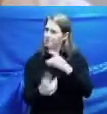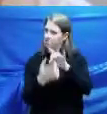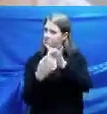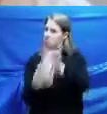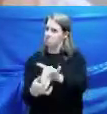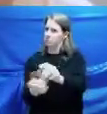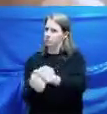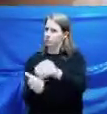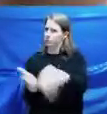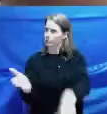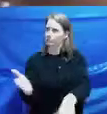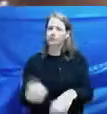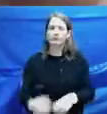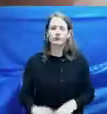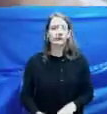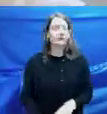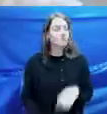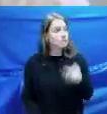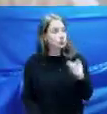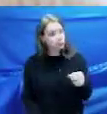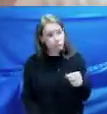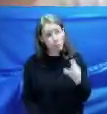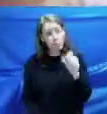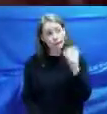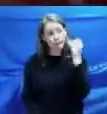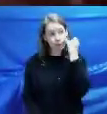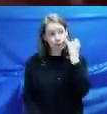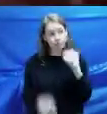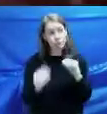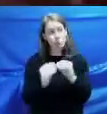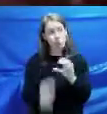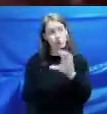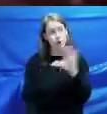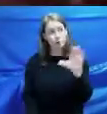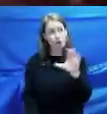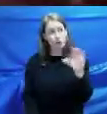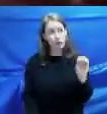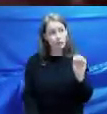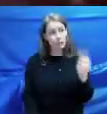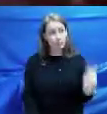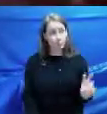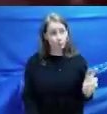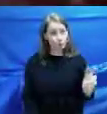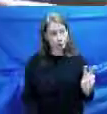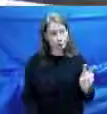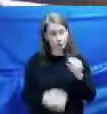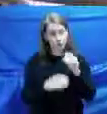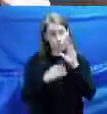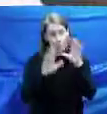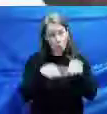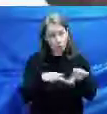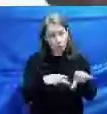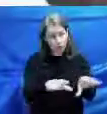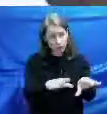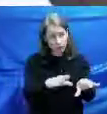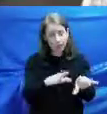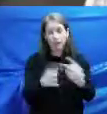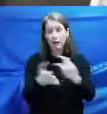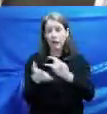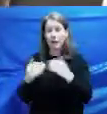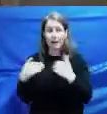the higher amount of CO2, calcifying organisms are decreasing. We're testing to see how